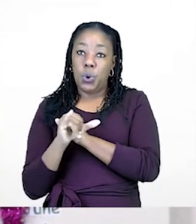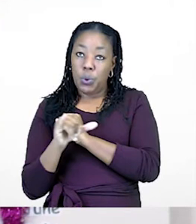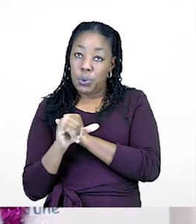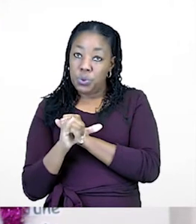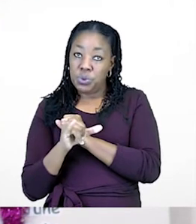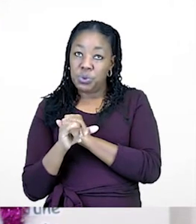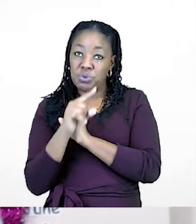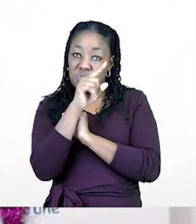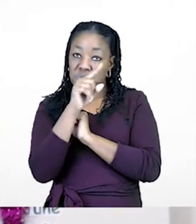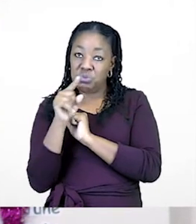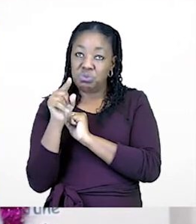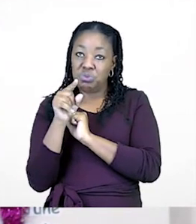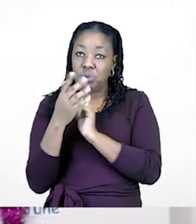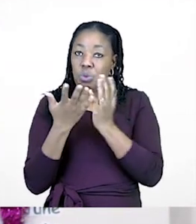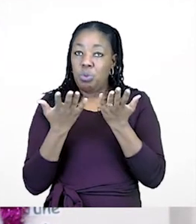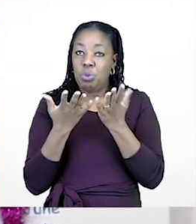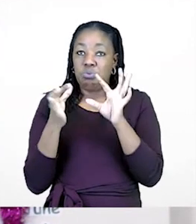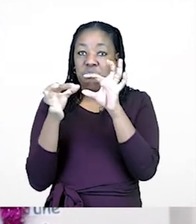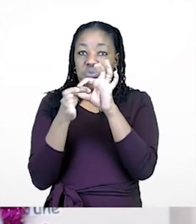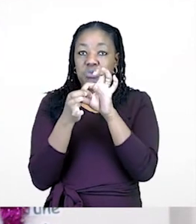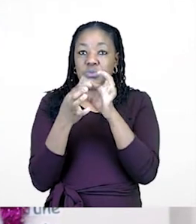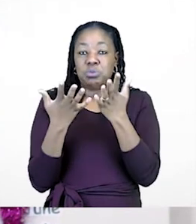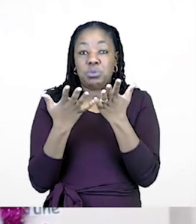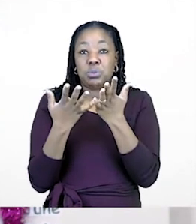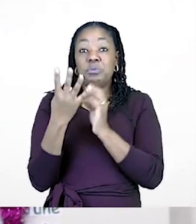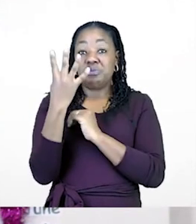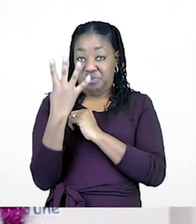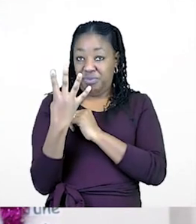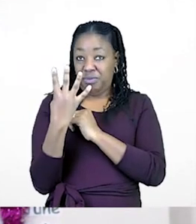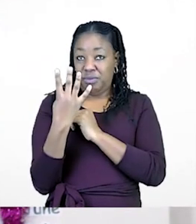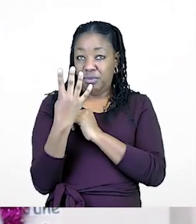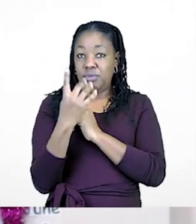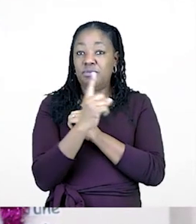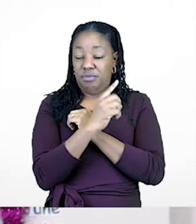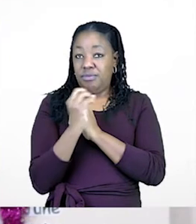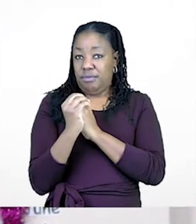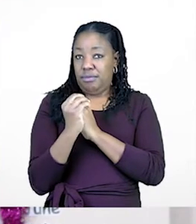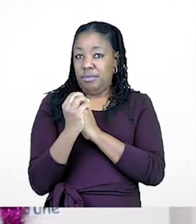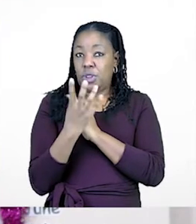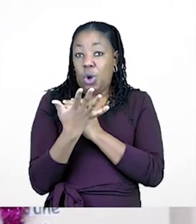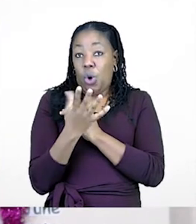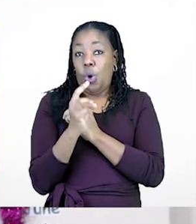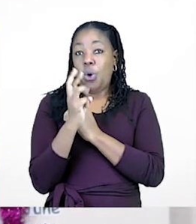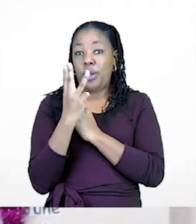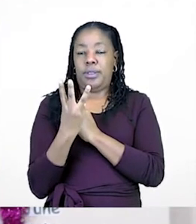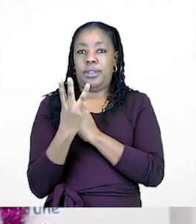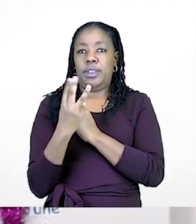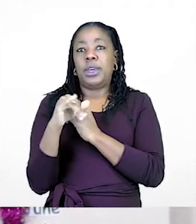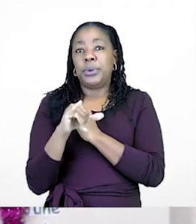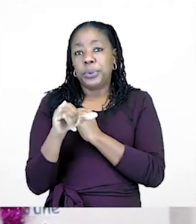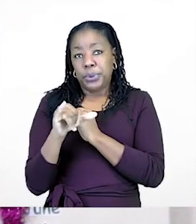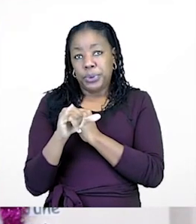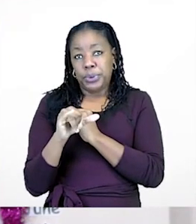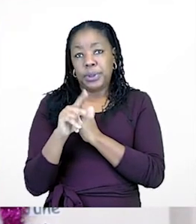we are going to choose one. Is it 4? Is it 10? Or is it 3? Remember to count